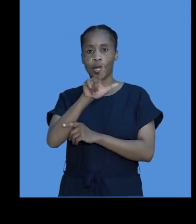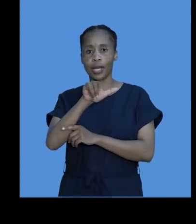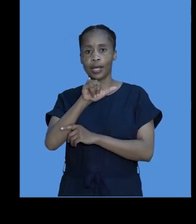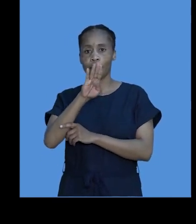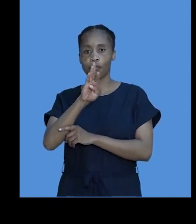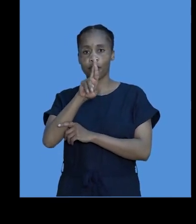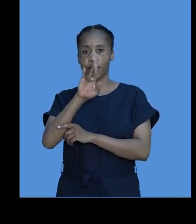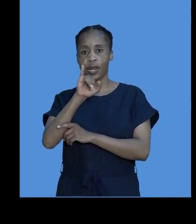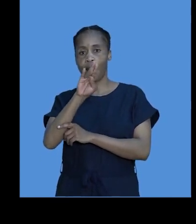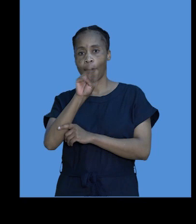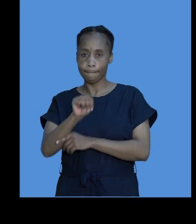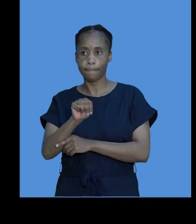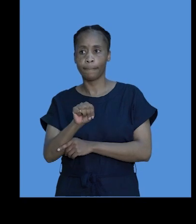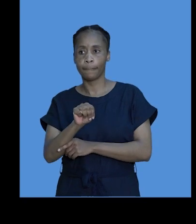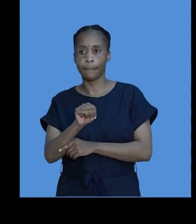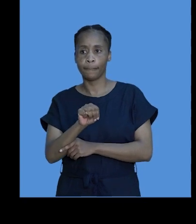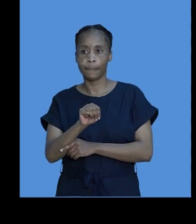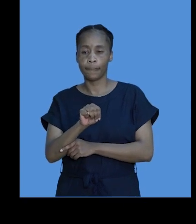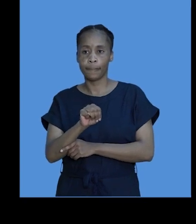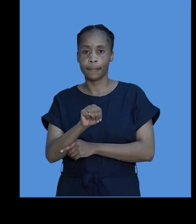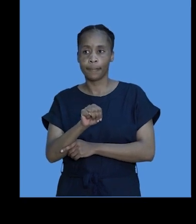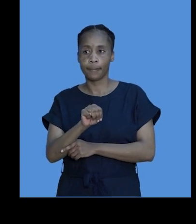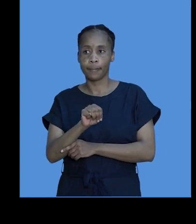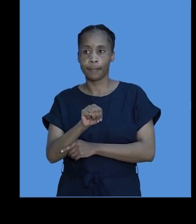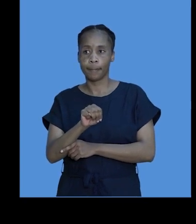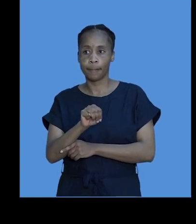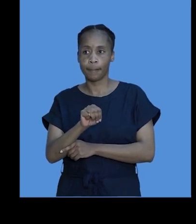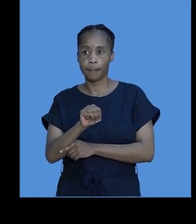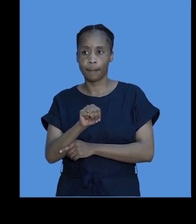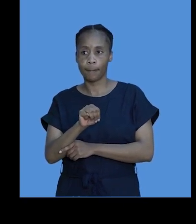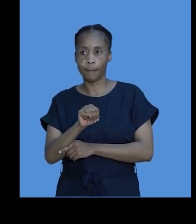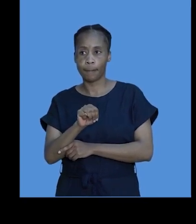equilibrium, right, let me just enable, right,